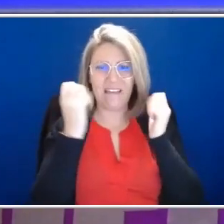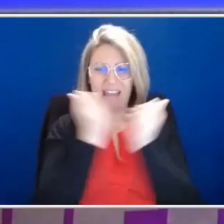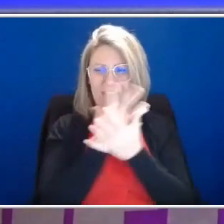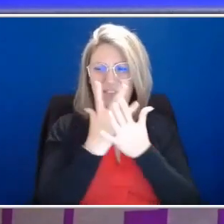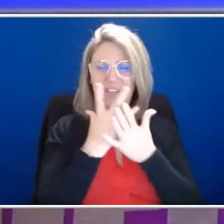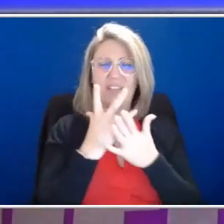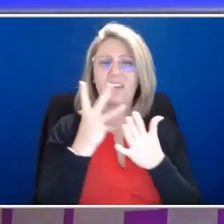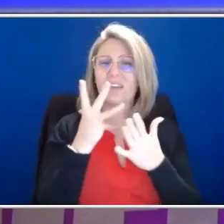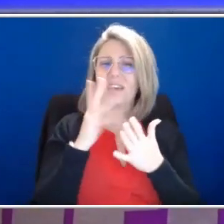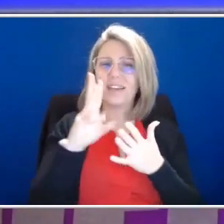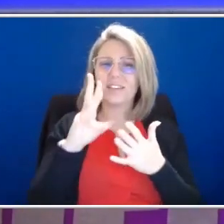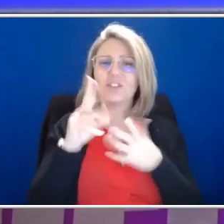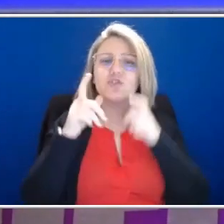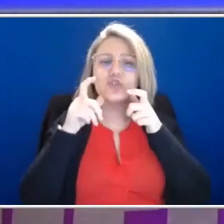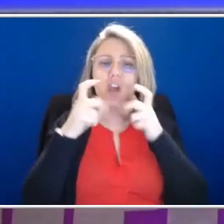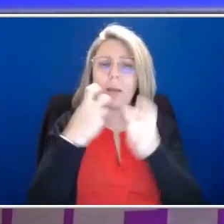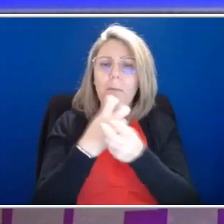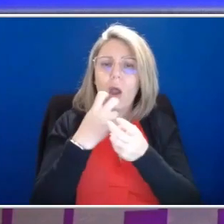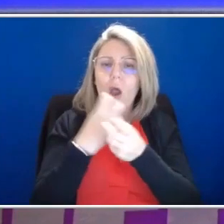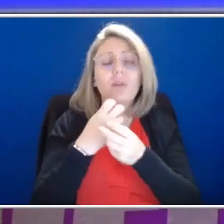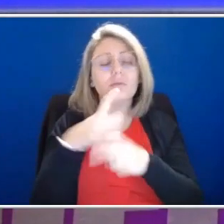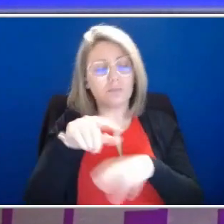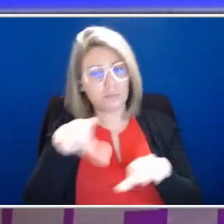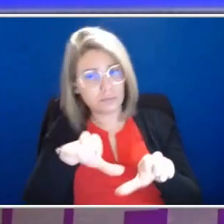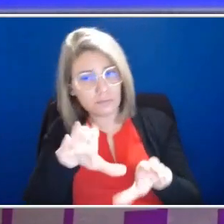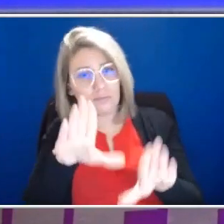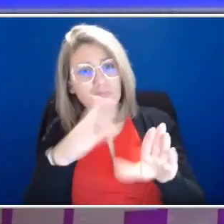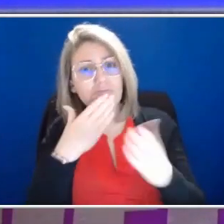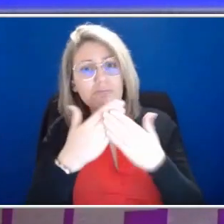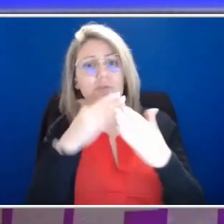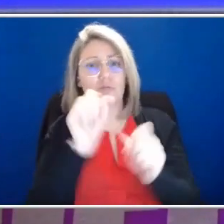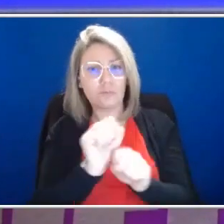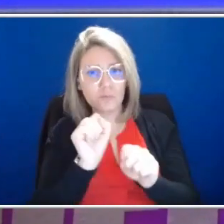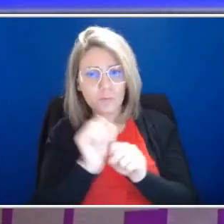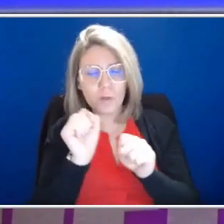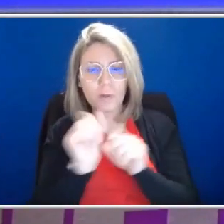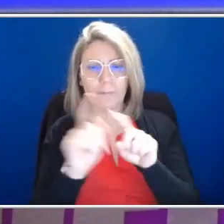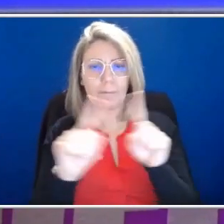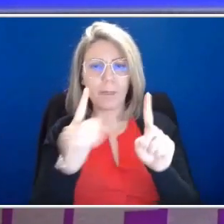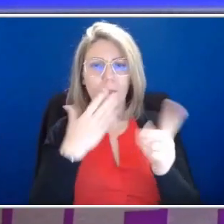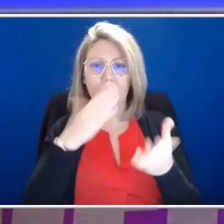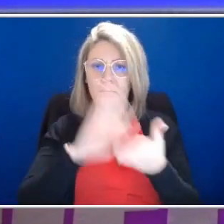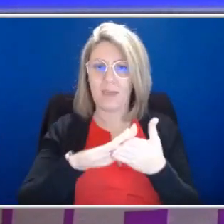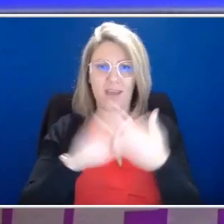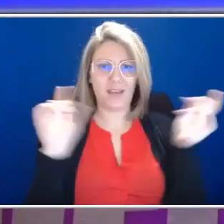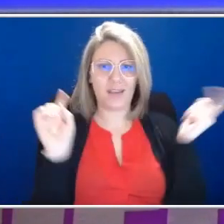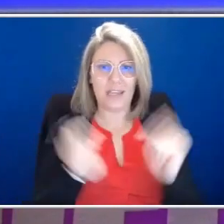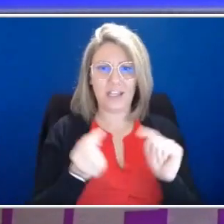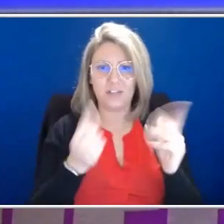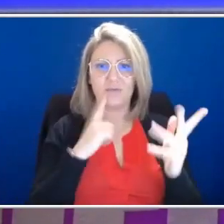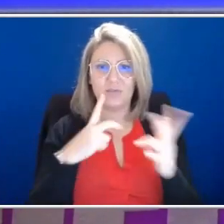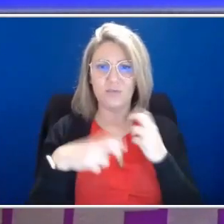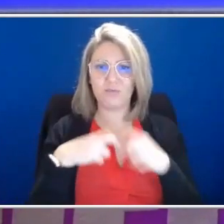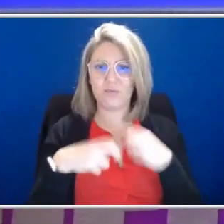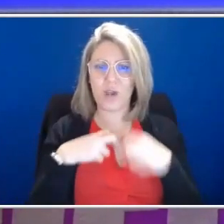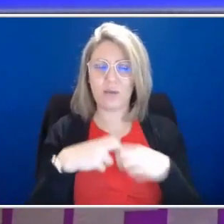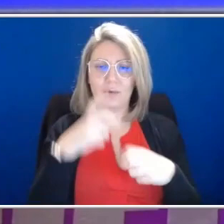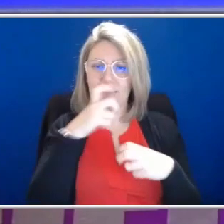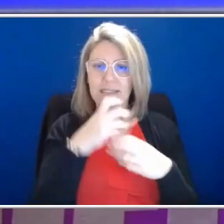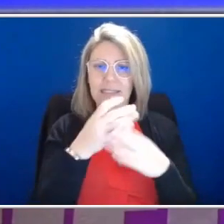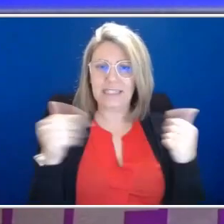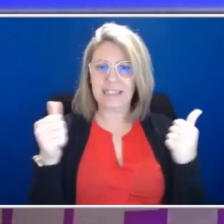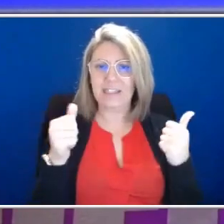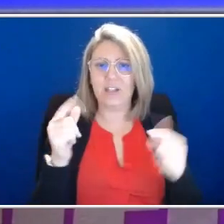jawbone. And so they did a good job with that, but you know, with such a bad injury, the problem was that he didn't heal properly in